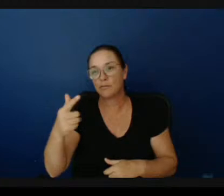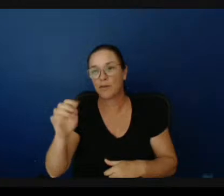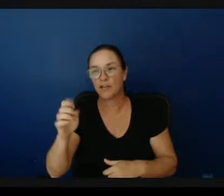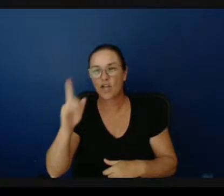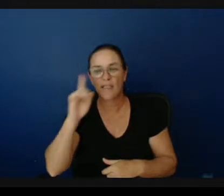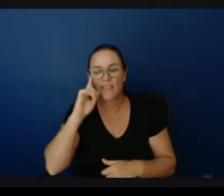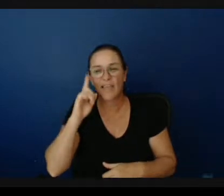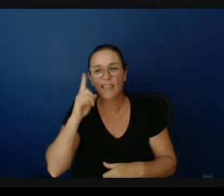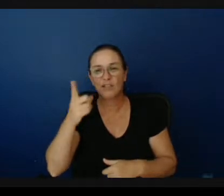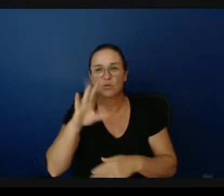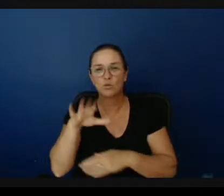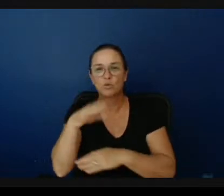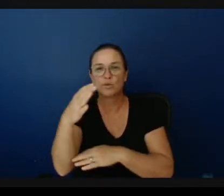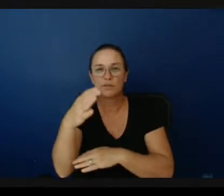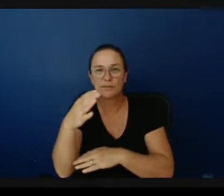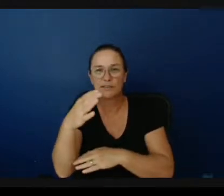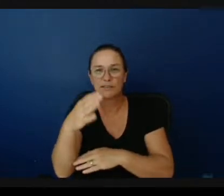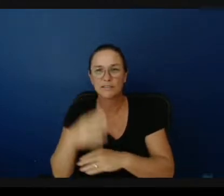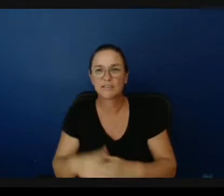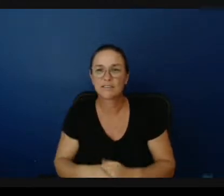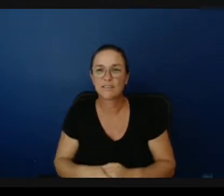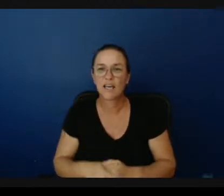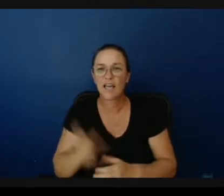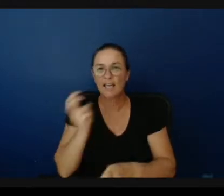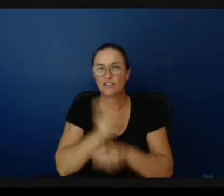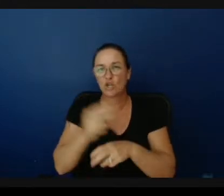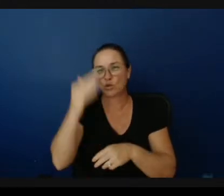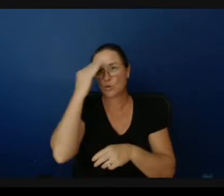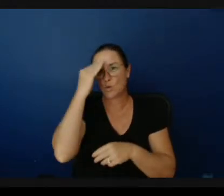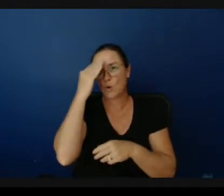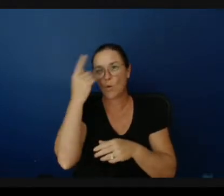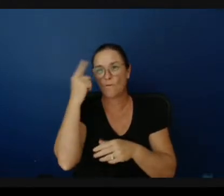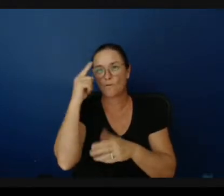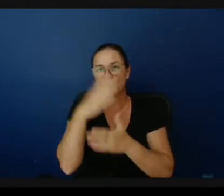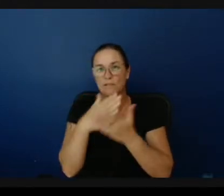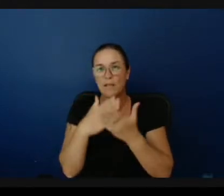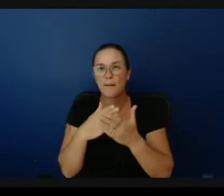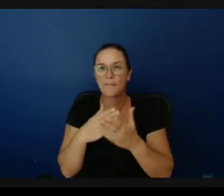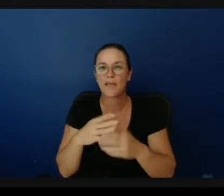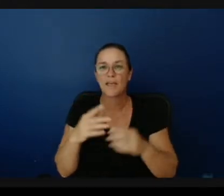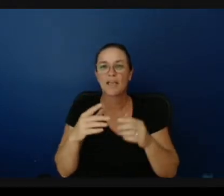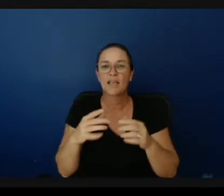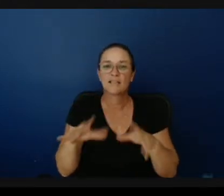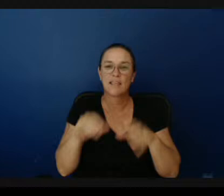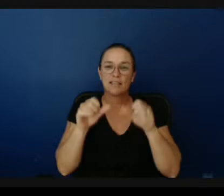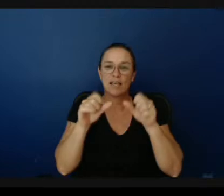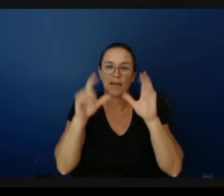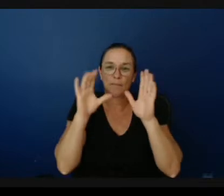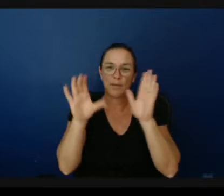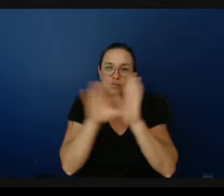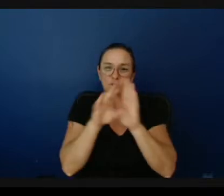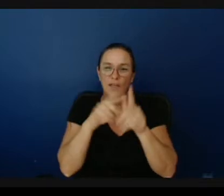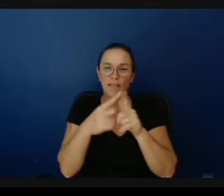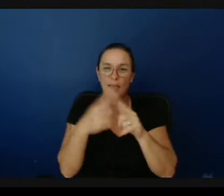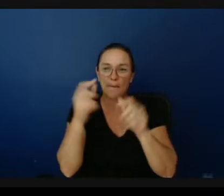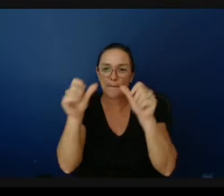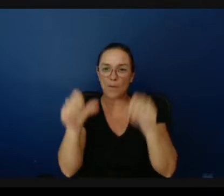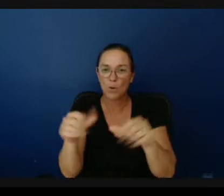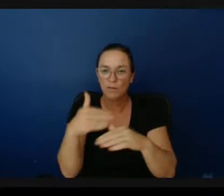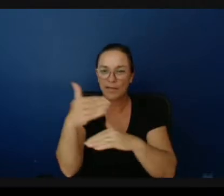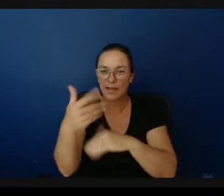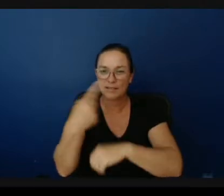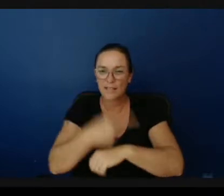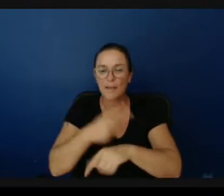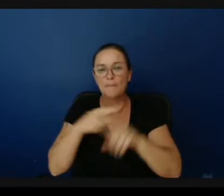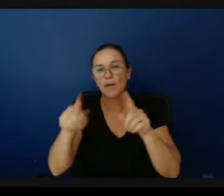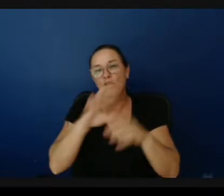he says Christmas. It's hard to know on some of these things because people will take photos and then post it the day after. But it's within, that